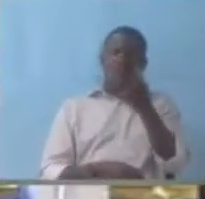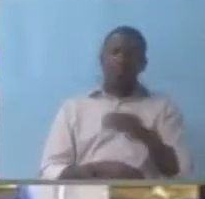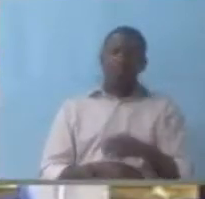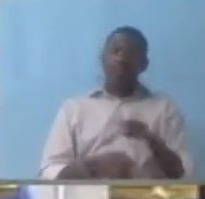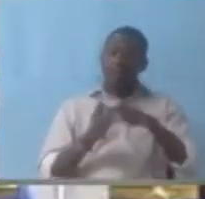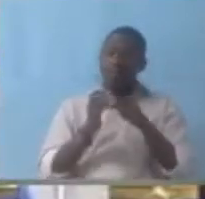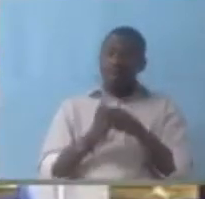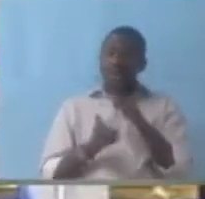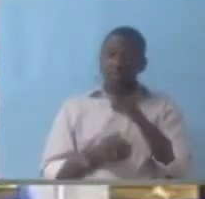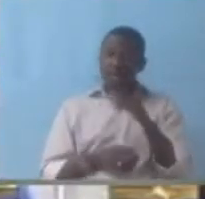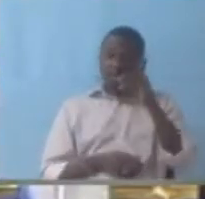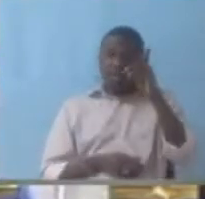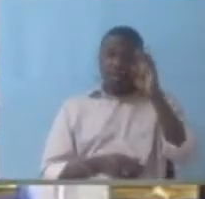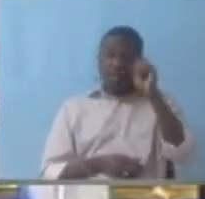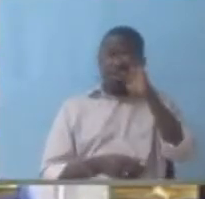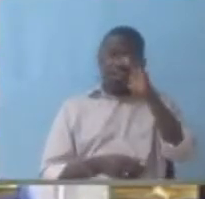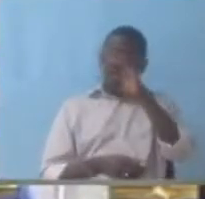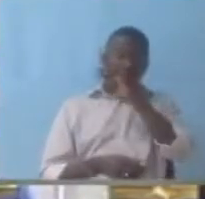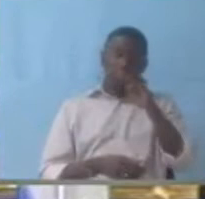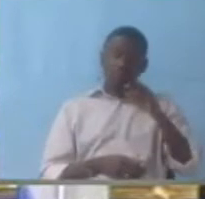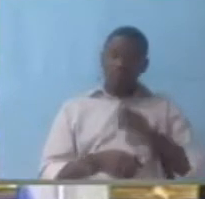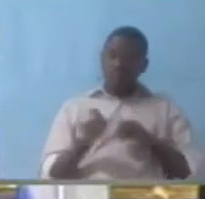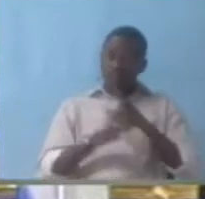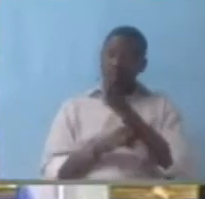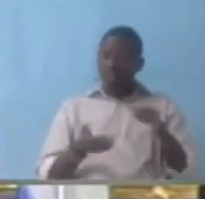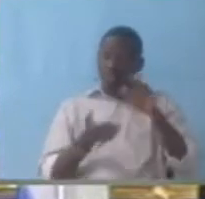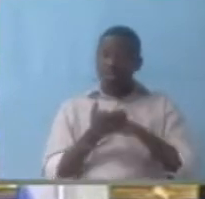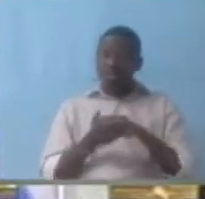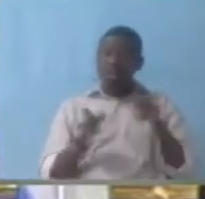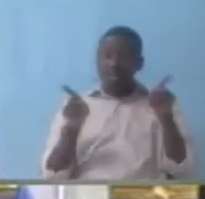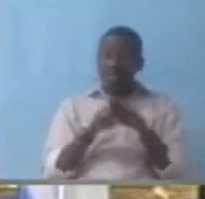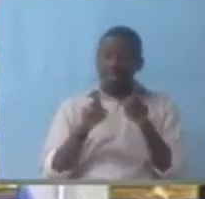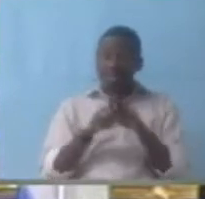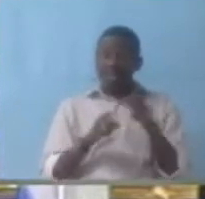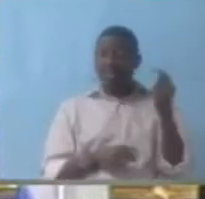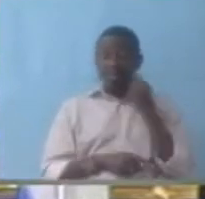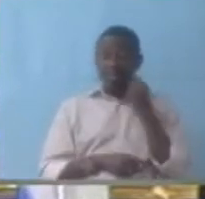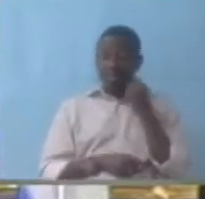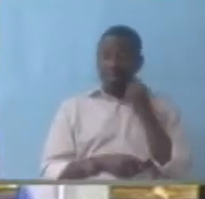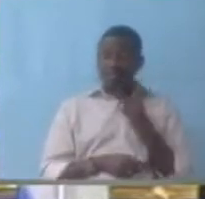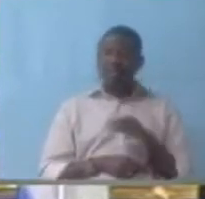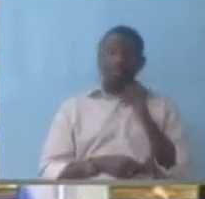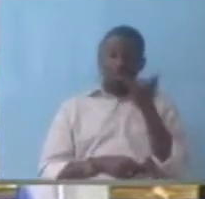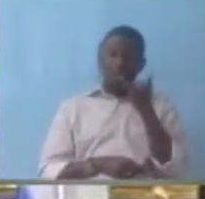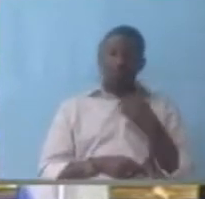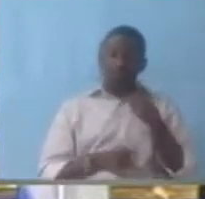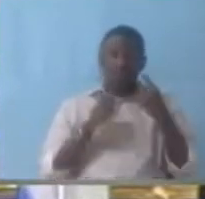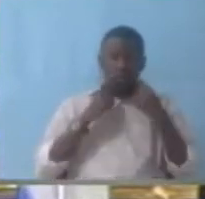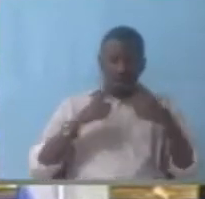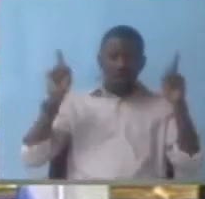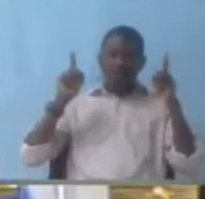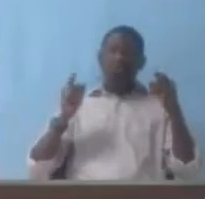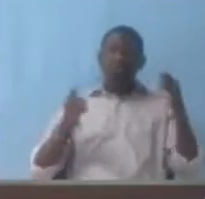that same day. Amunda oron yung decree niyung lung kilo niyong na it was announced that evening. Uluura role mo yakangkula. But